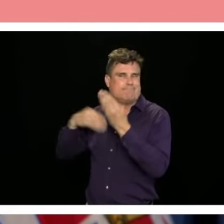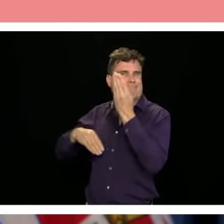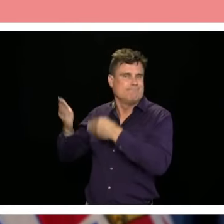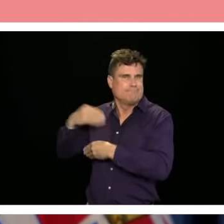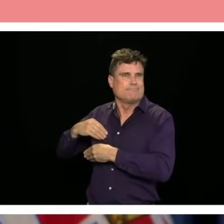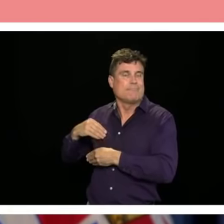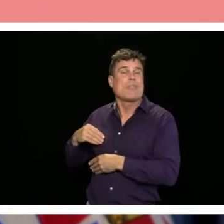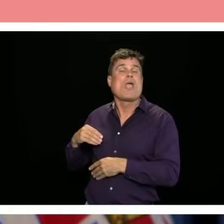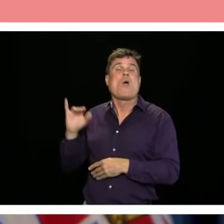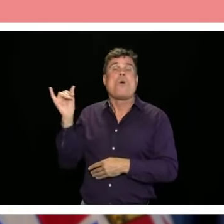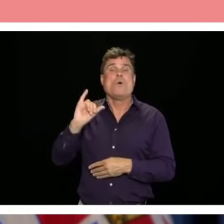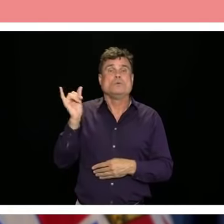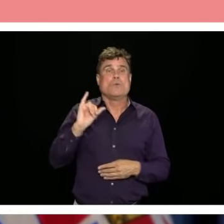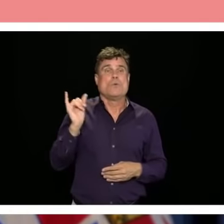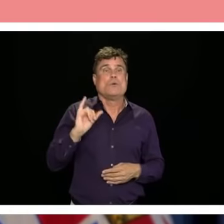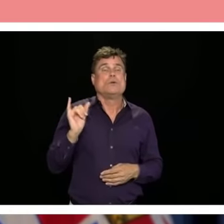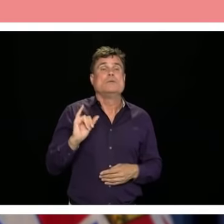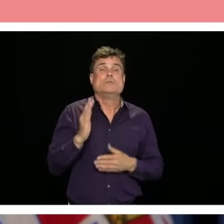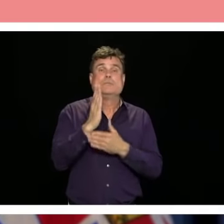community,